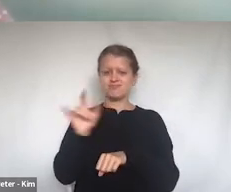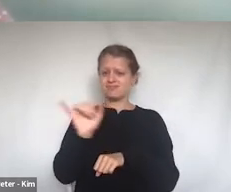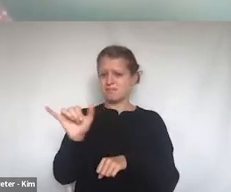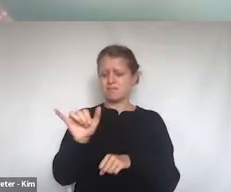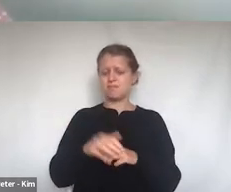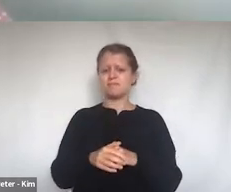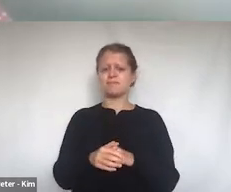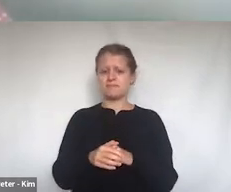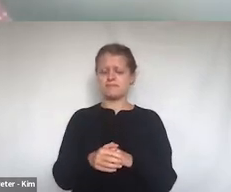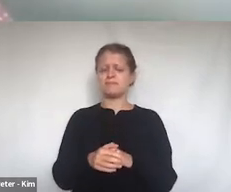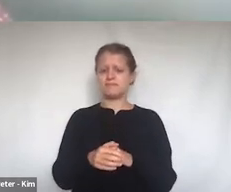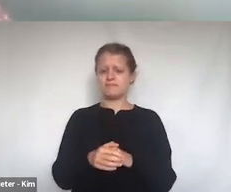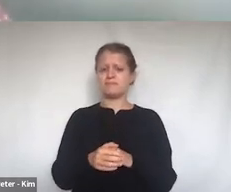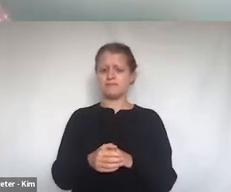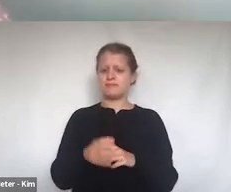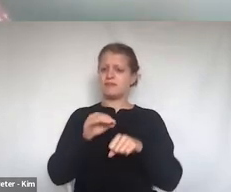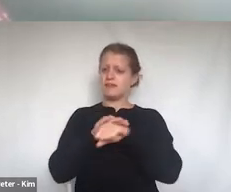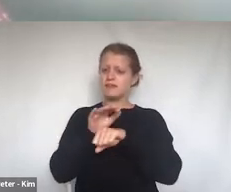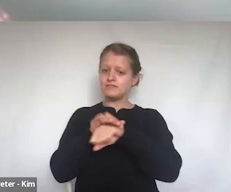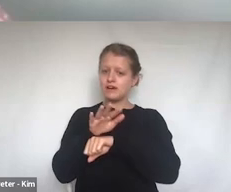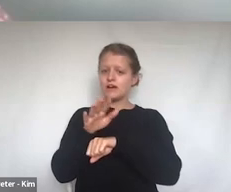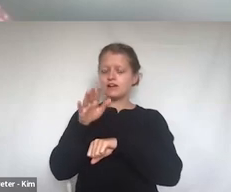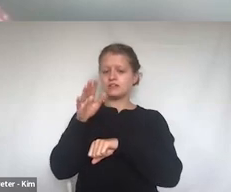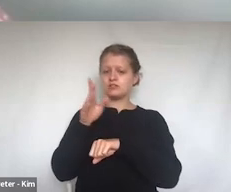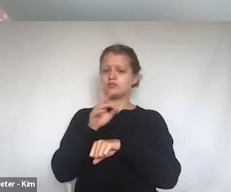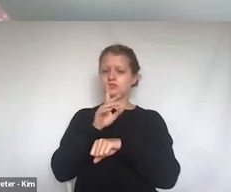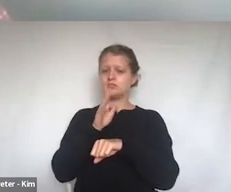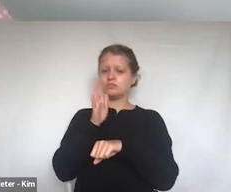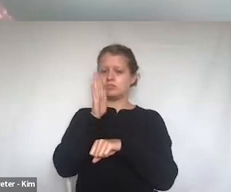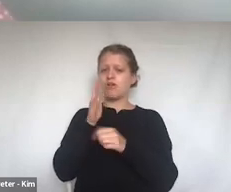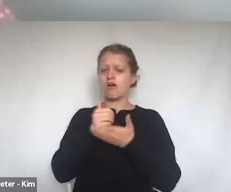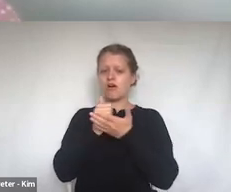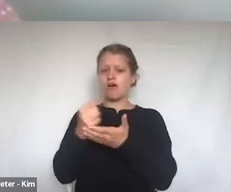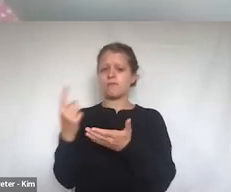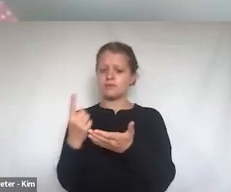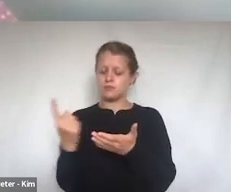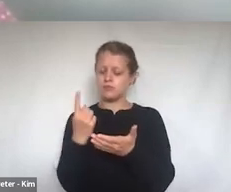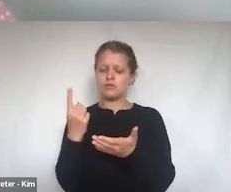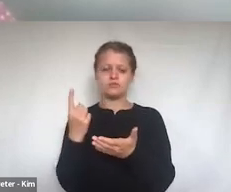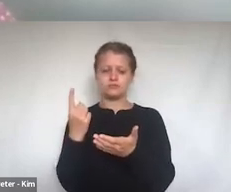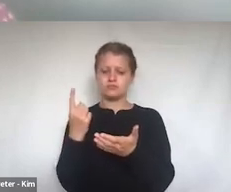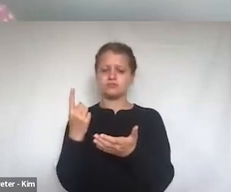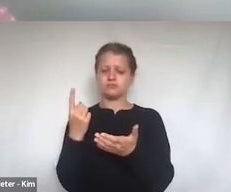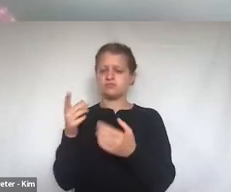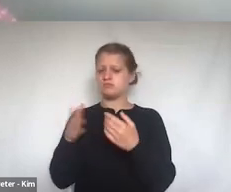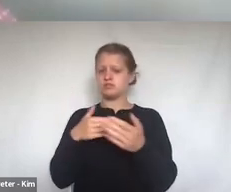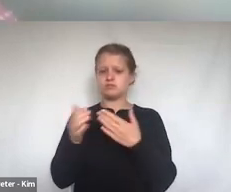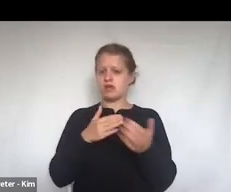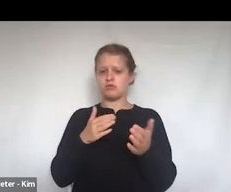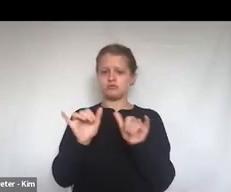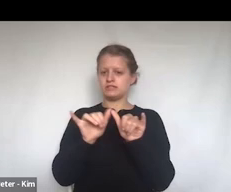Really, these are, I think, advice and practices that could apply to someone at any weight or body type.